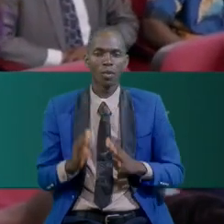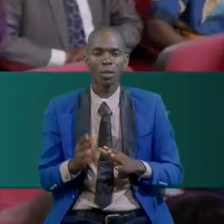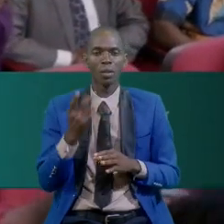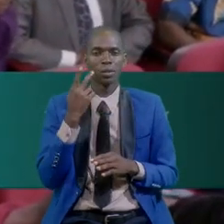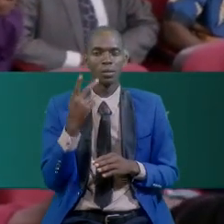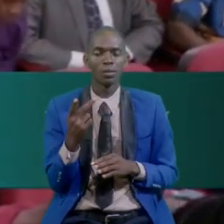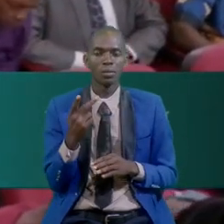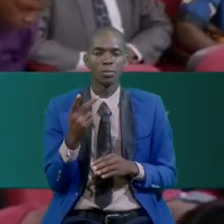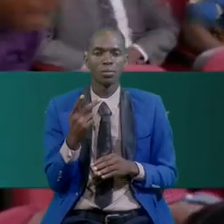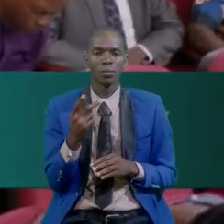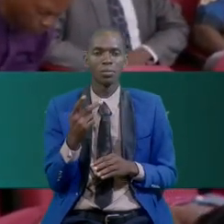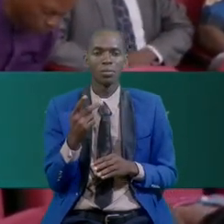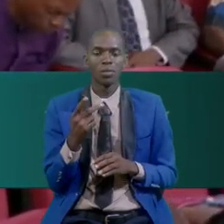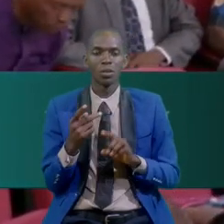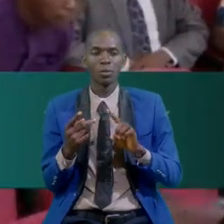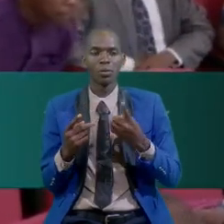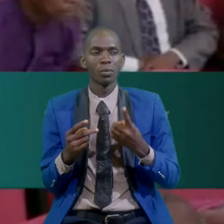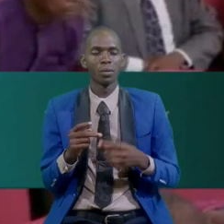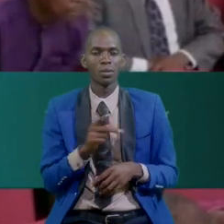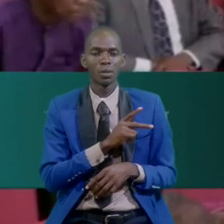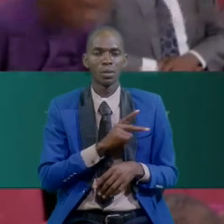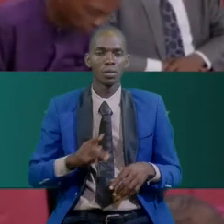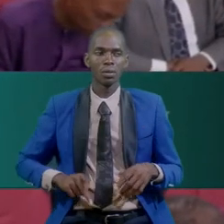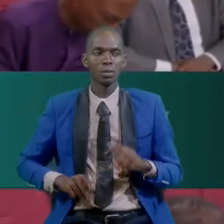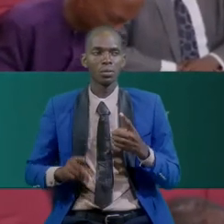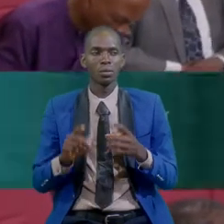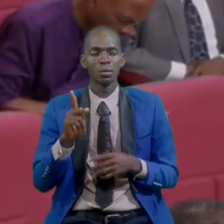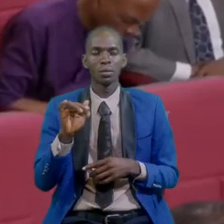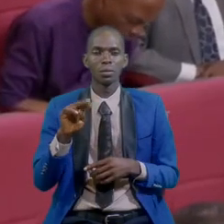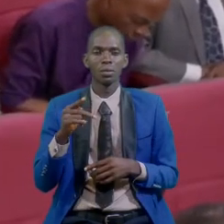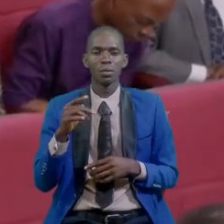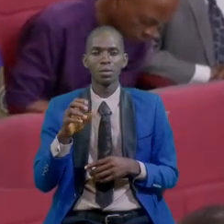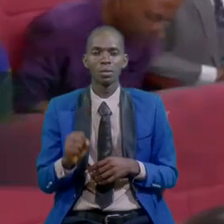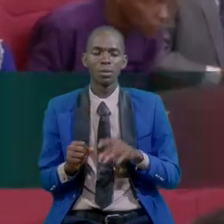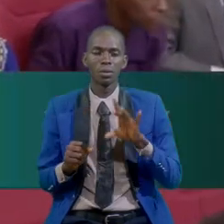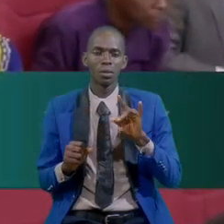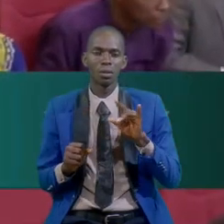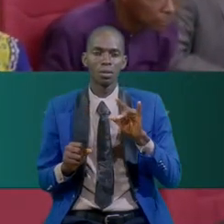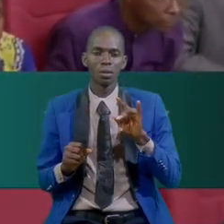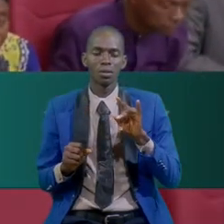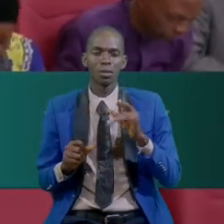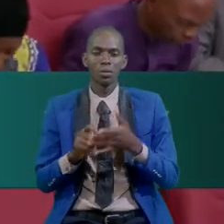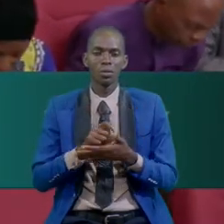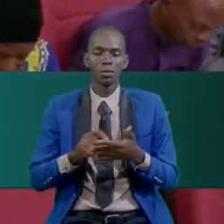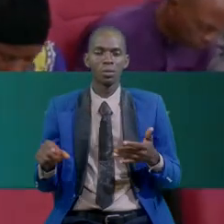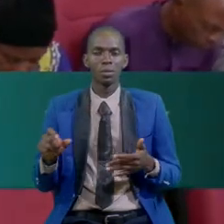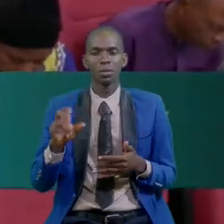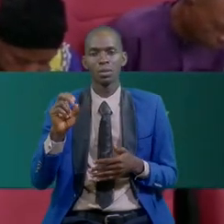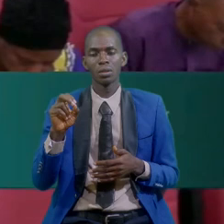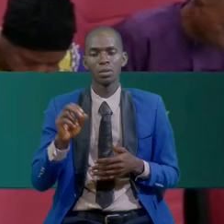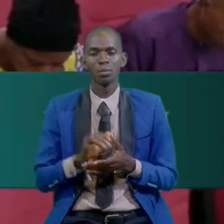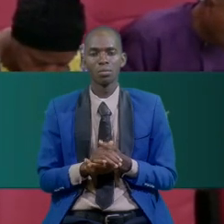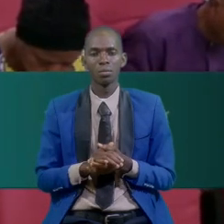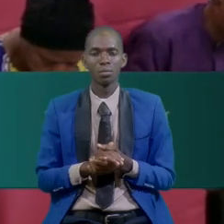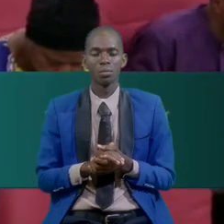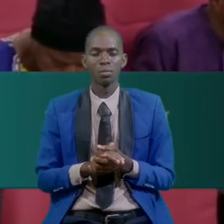at 1 Kings chapter 18, reading from verse 30. It says,